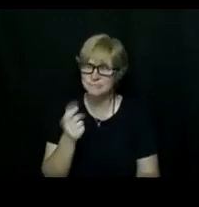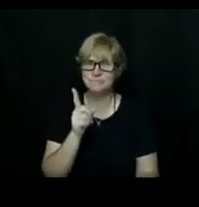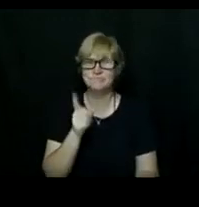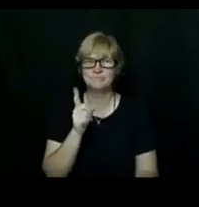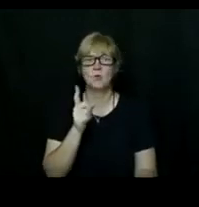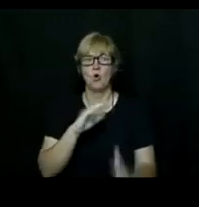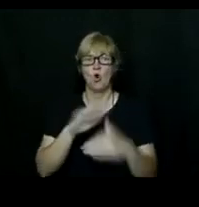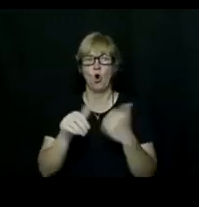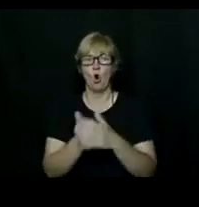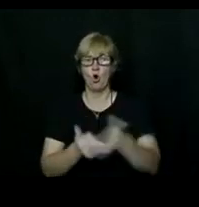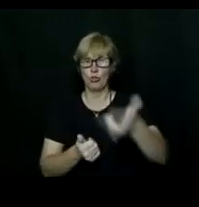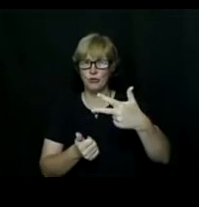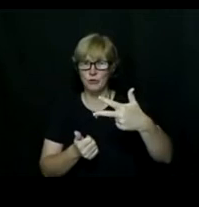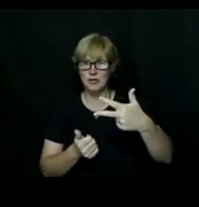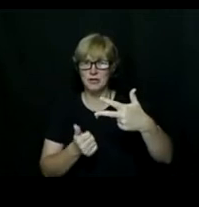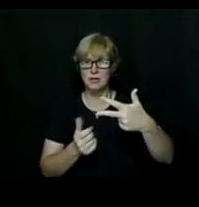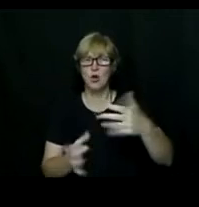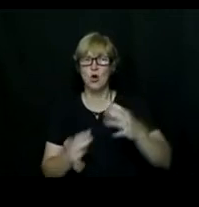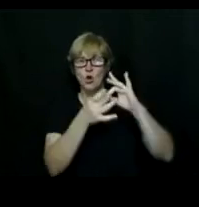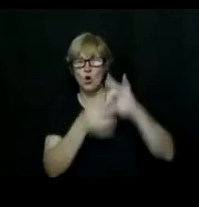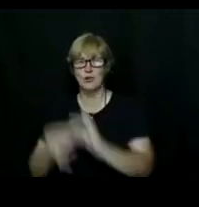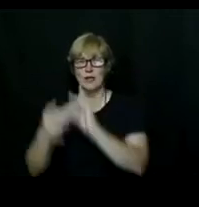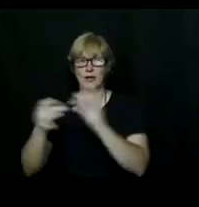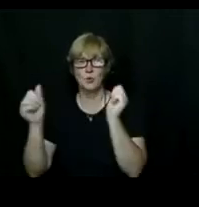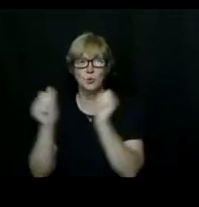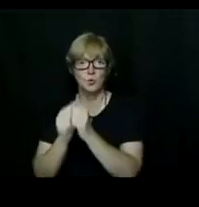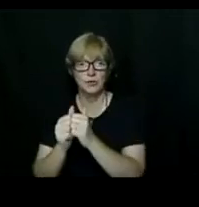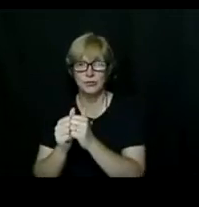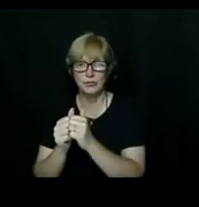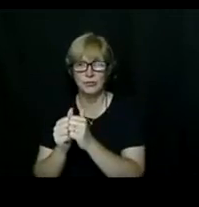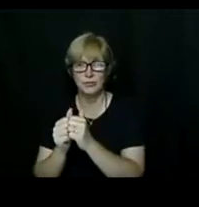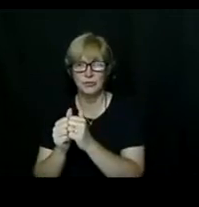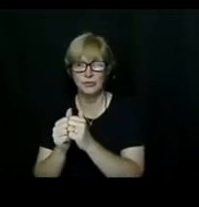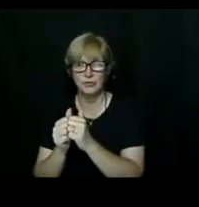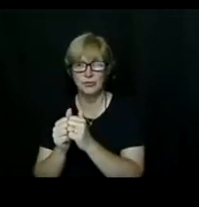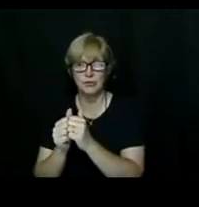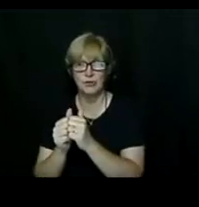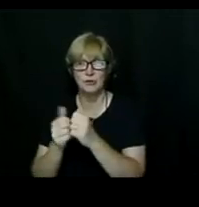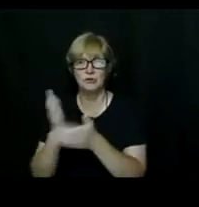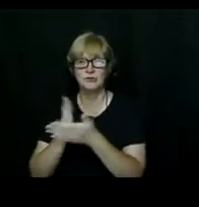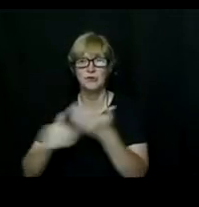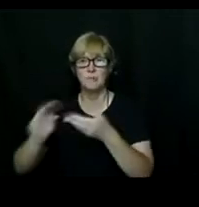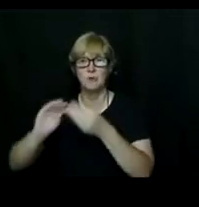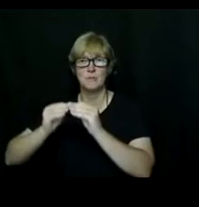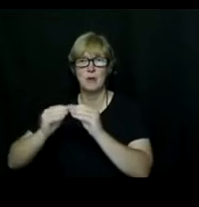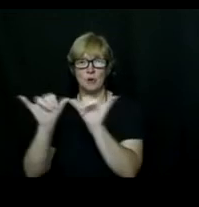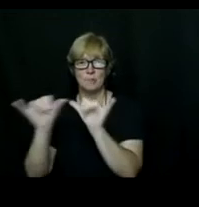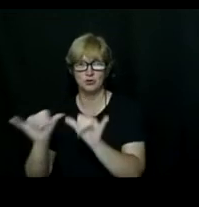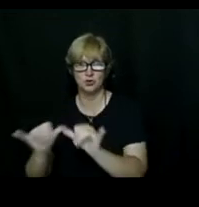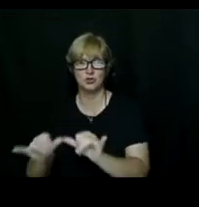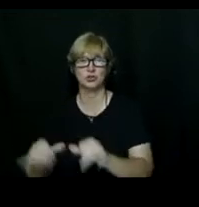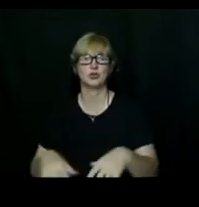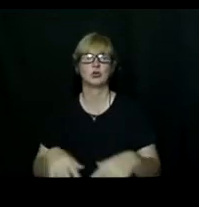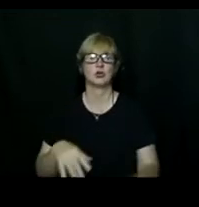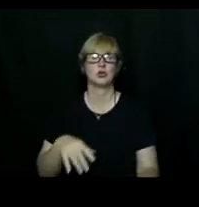all 3 of them correlated with some of my numerical measures. So for finger counting, all 3 aspects of finger agility, dexterity, and